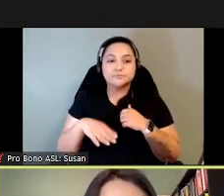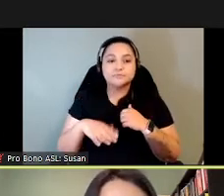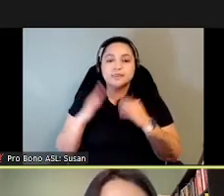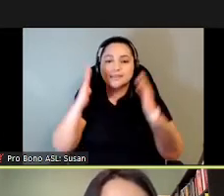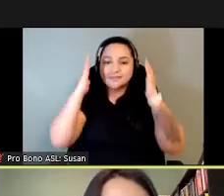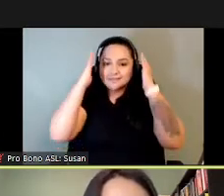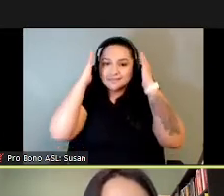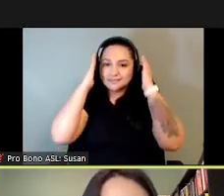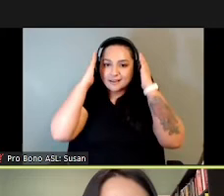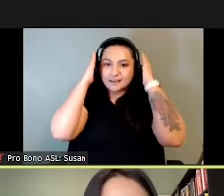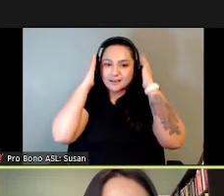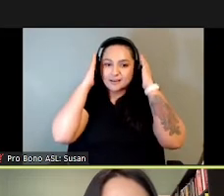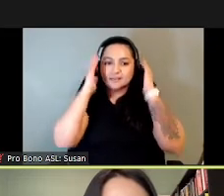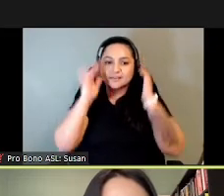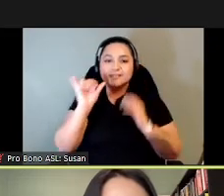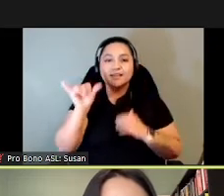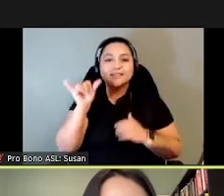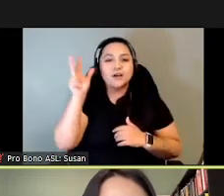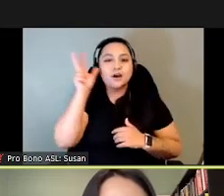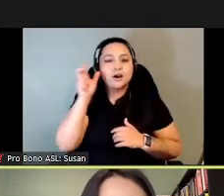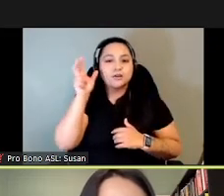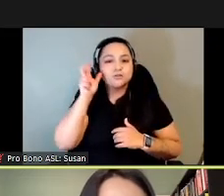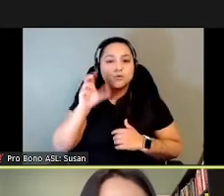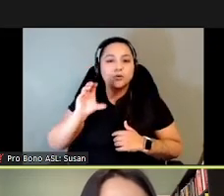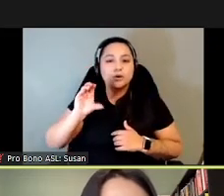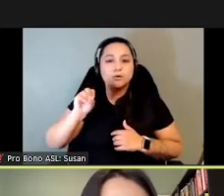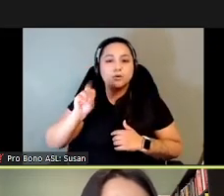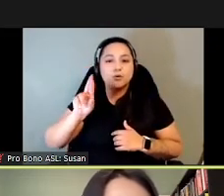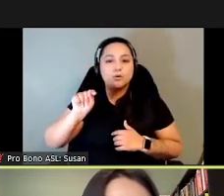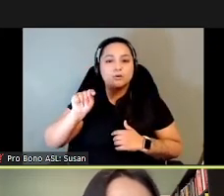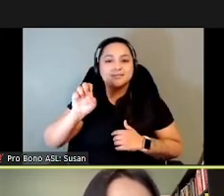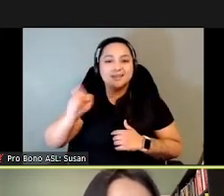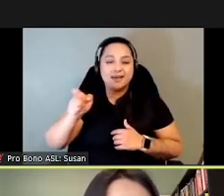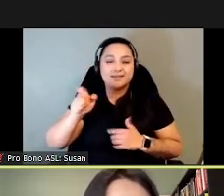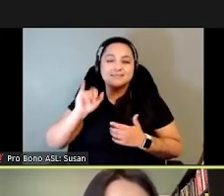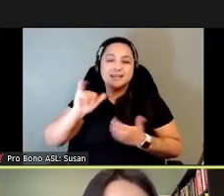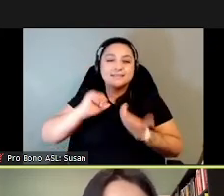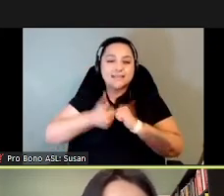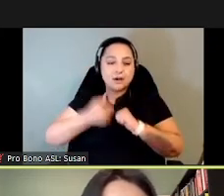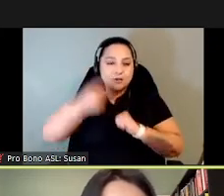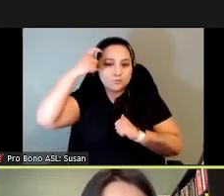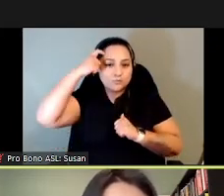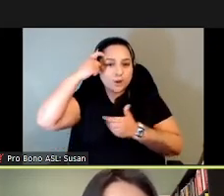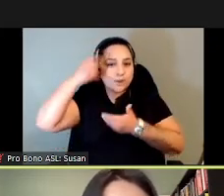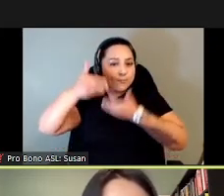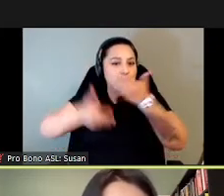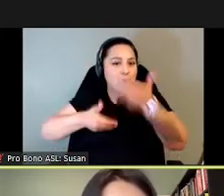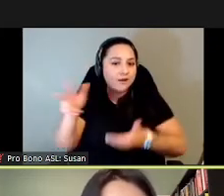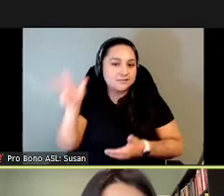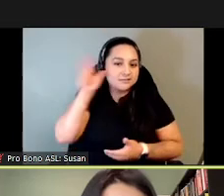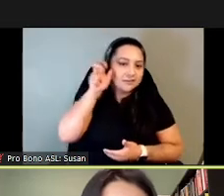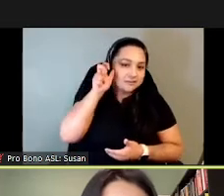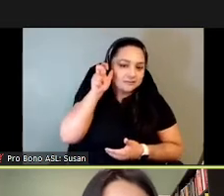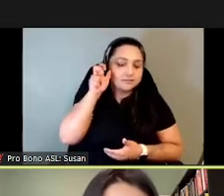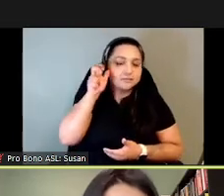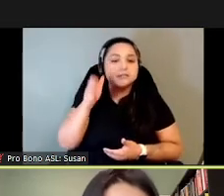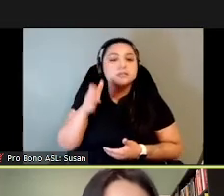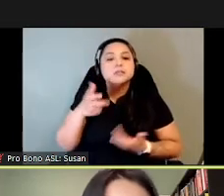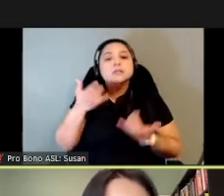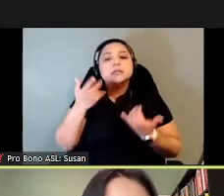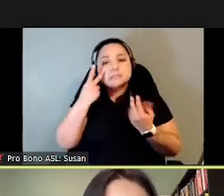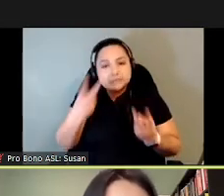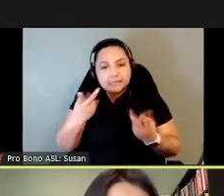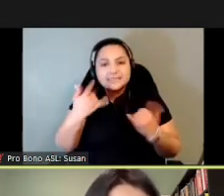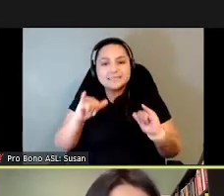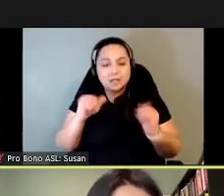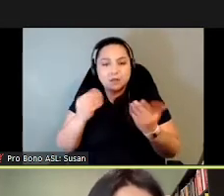the auditory cortex where the brain processes sound. And as you see, it's still more active than the other